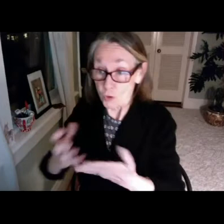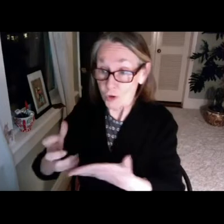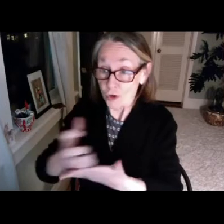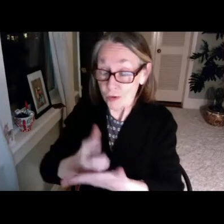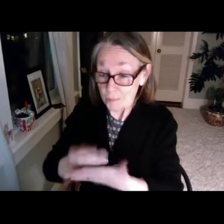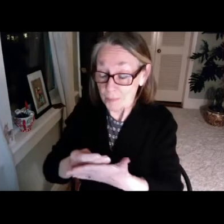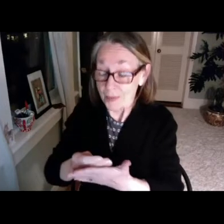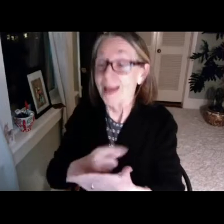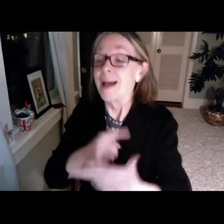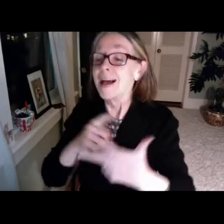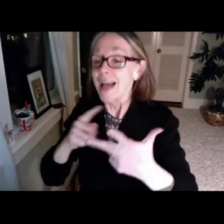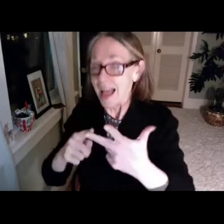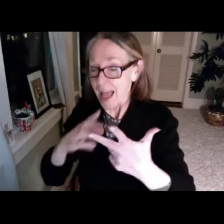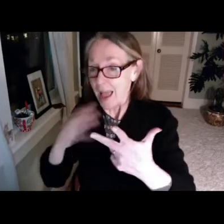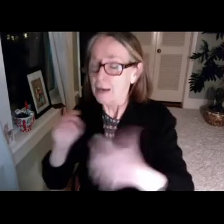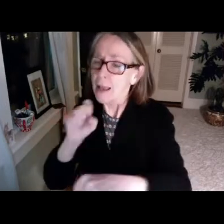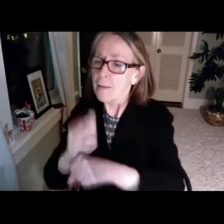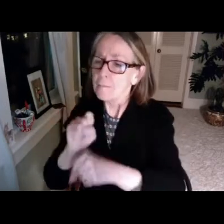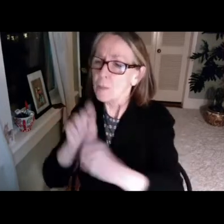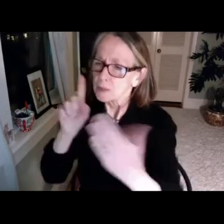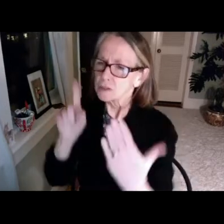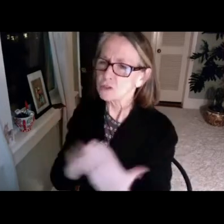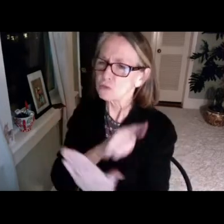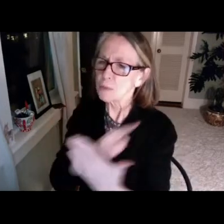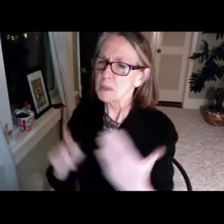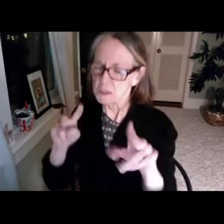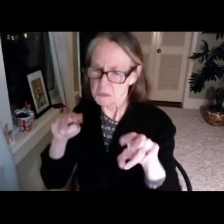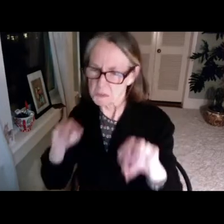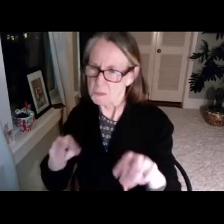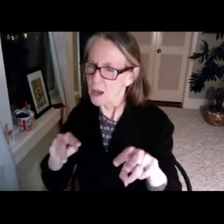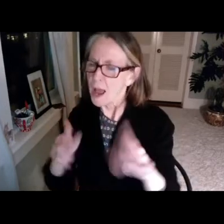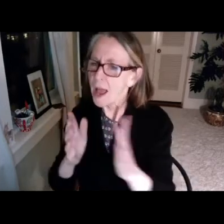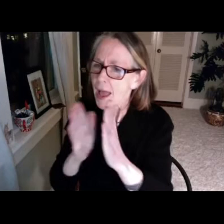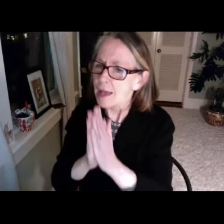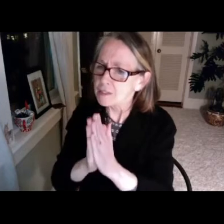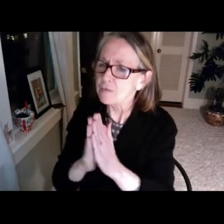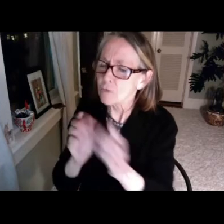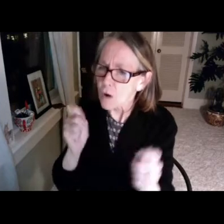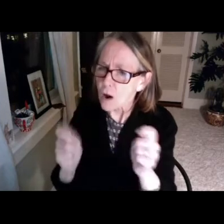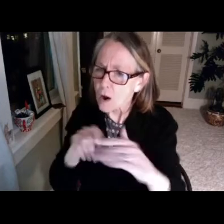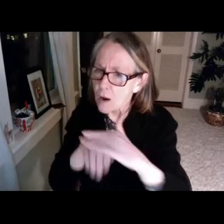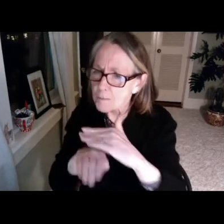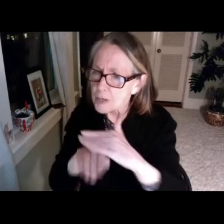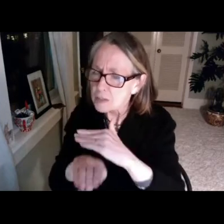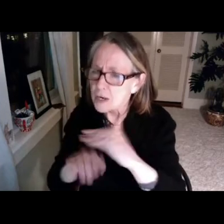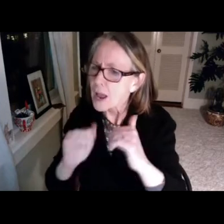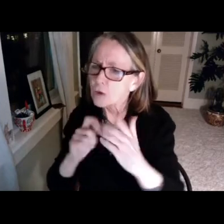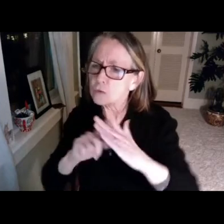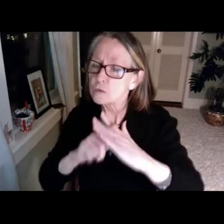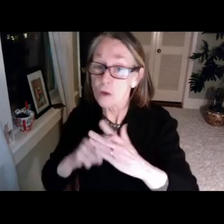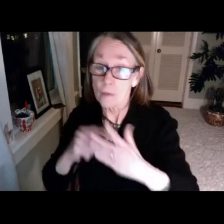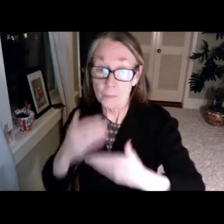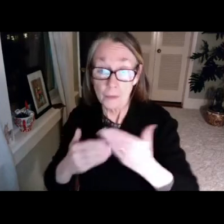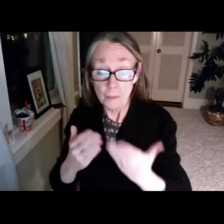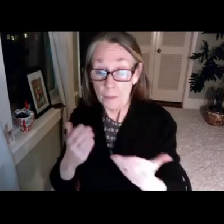asking for a reasonable accommodation, how to start that process. So some people here might